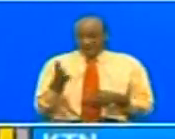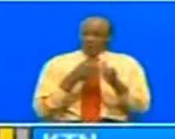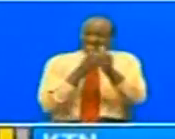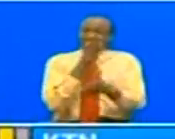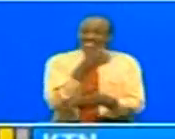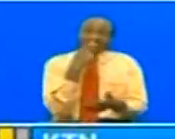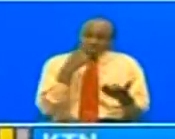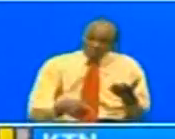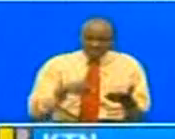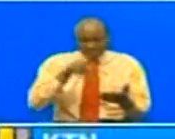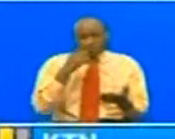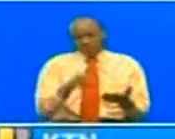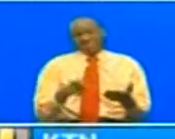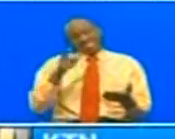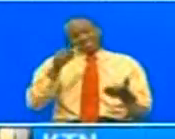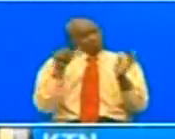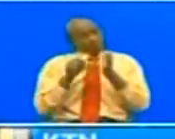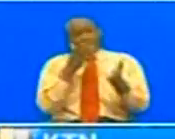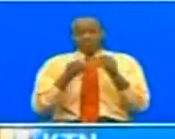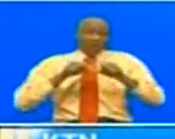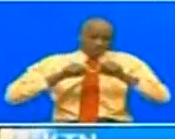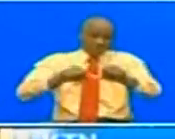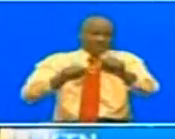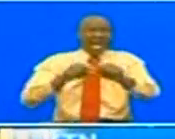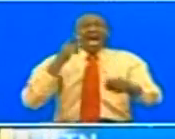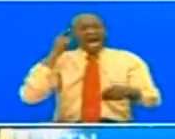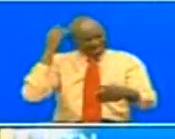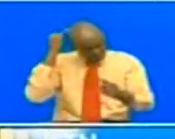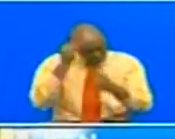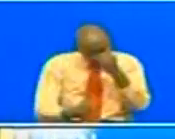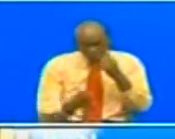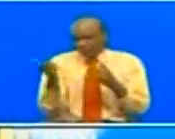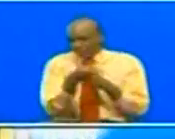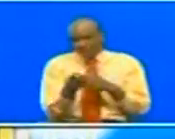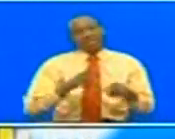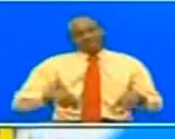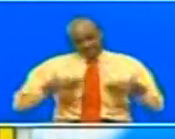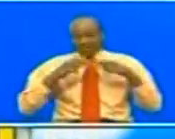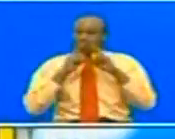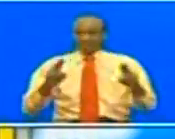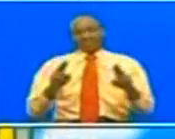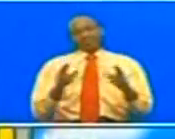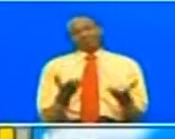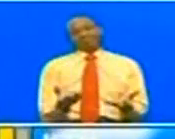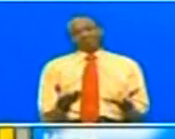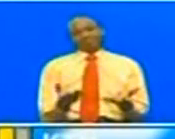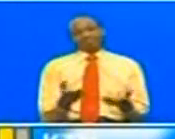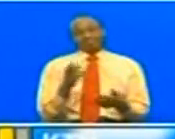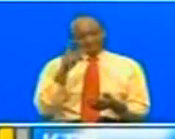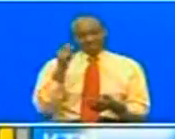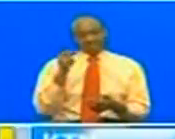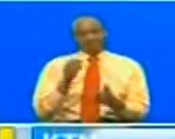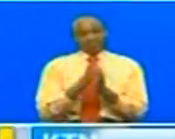say their peace mission is here to stay until the two communities can live in peace. Betty Kialo, KTN.